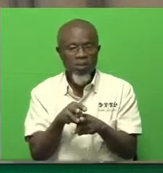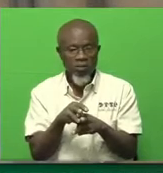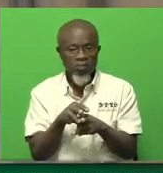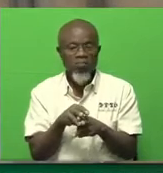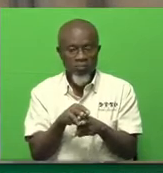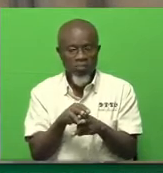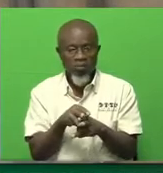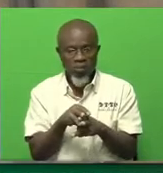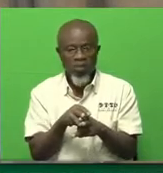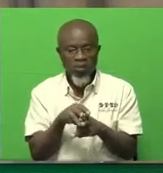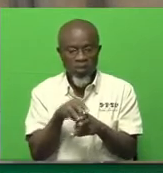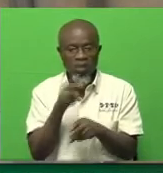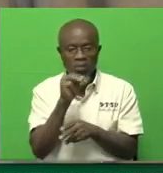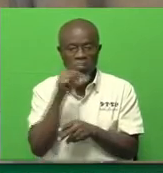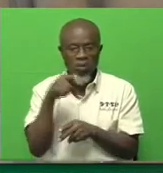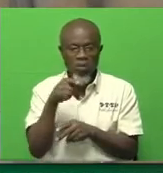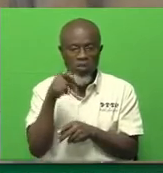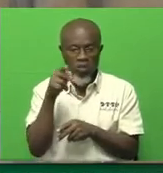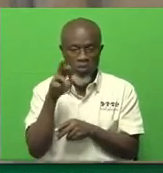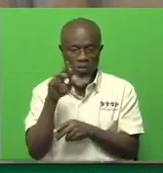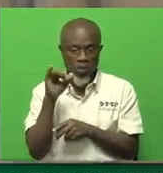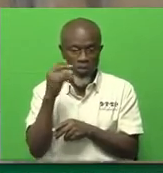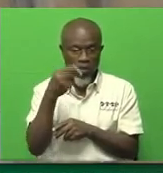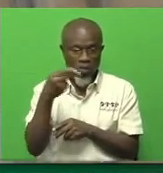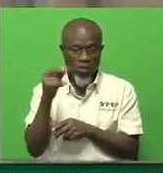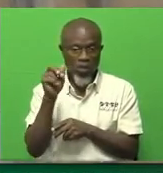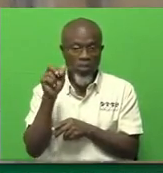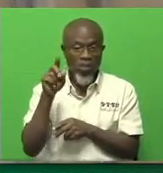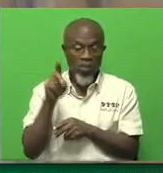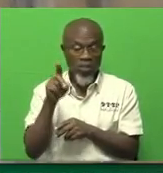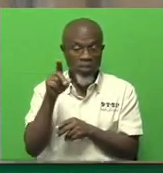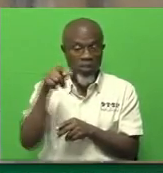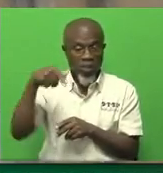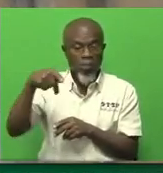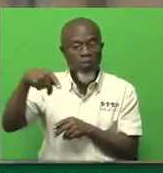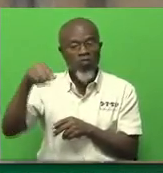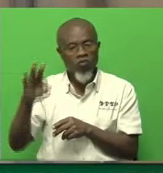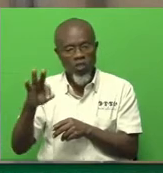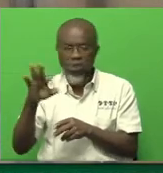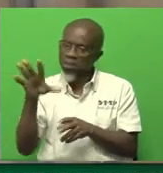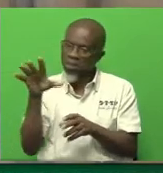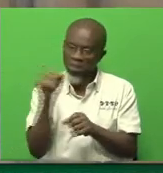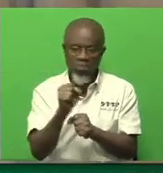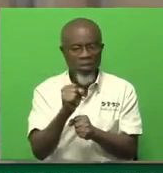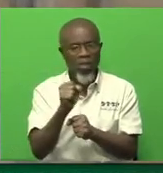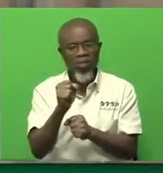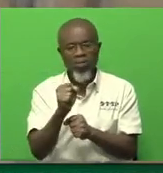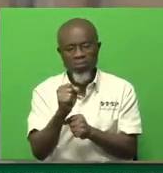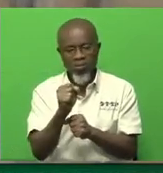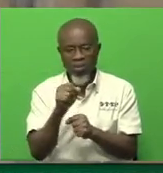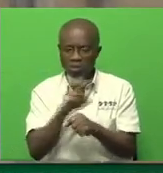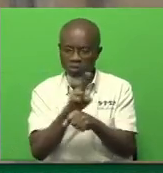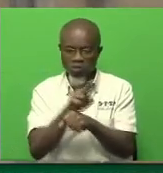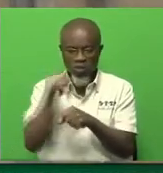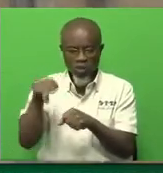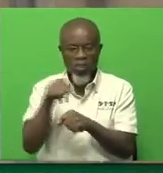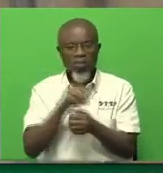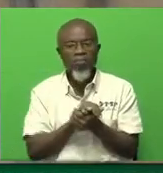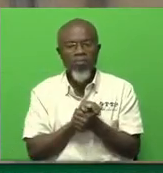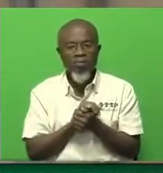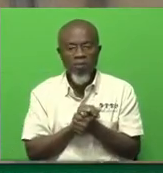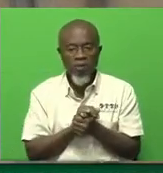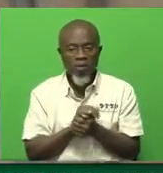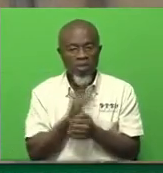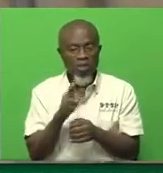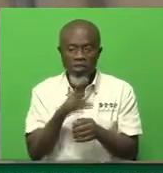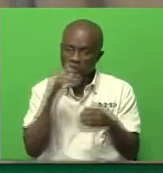back Point Fortin this will serve the population of the entire Eastern Seaboard it is modern